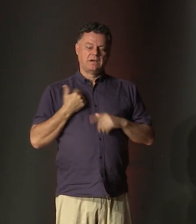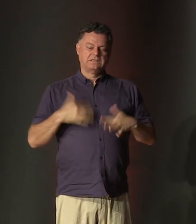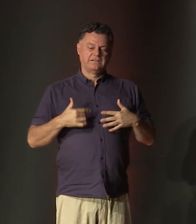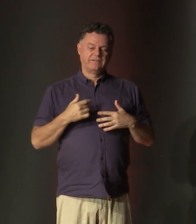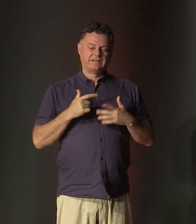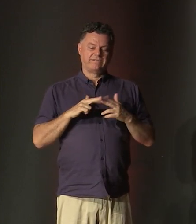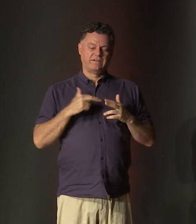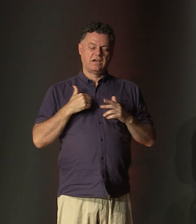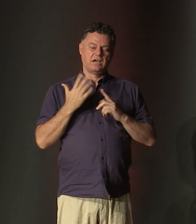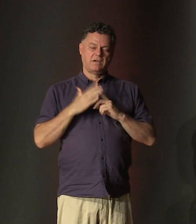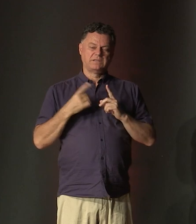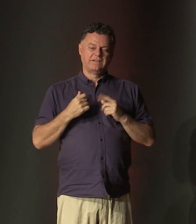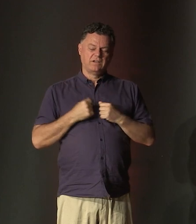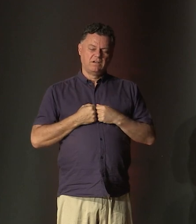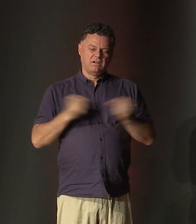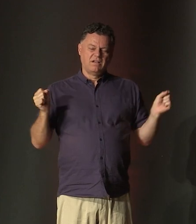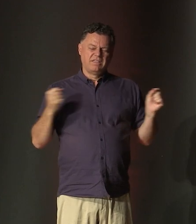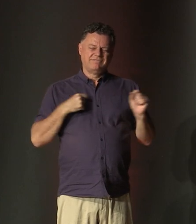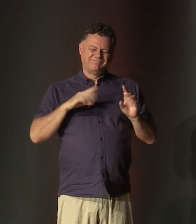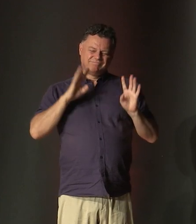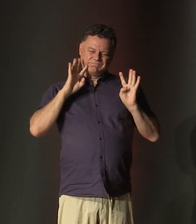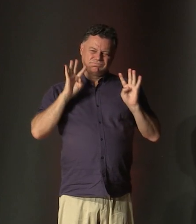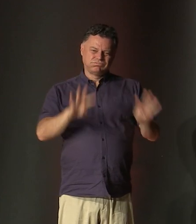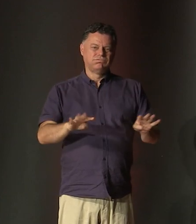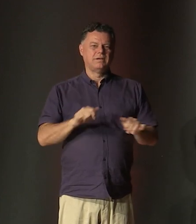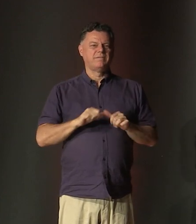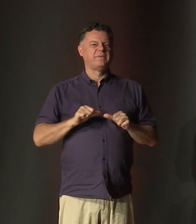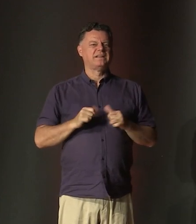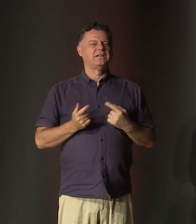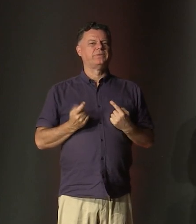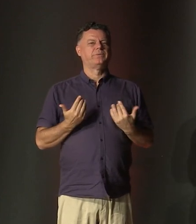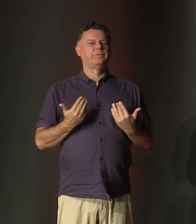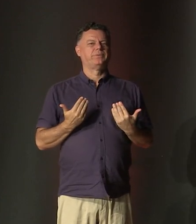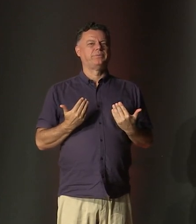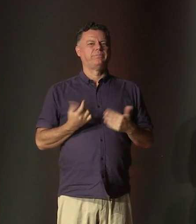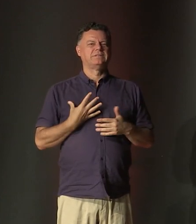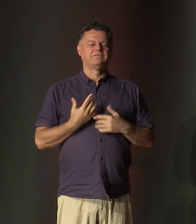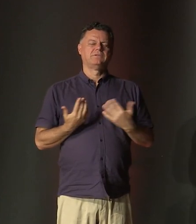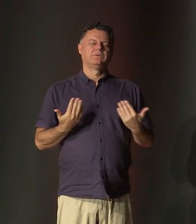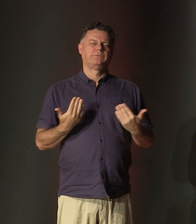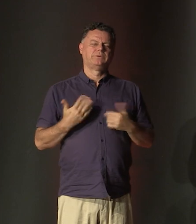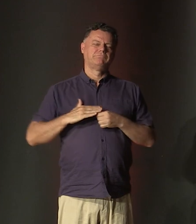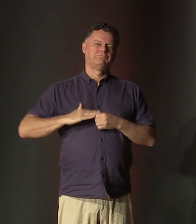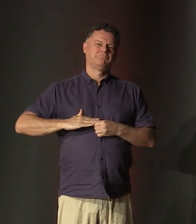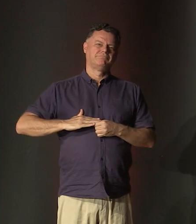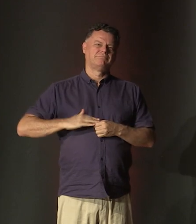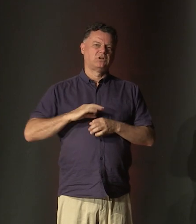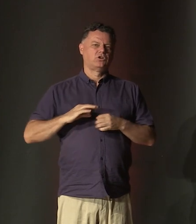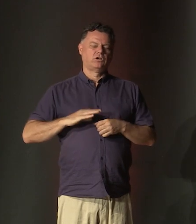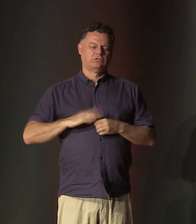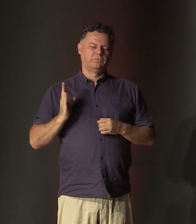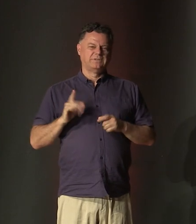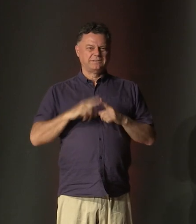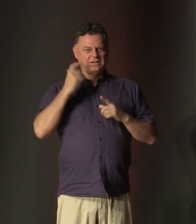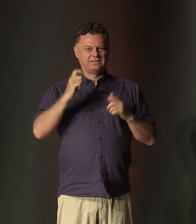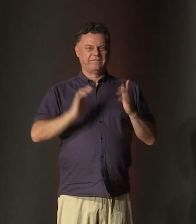hurt. Although it does give us a chance to try to work out how to alleviate that suffering.